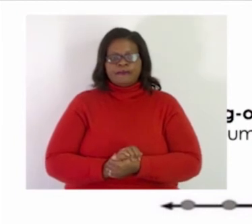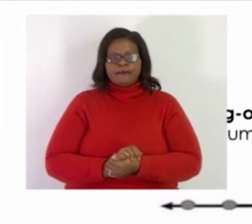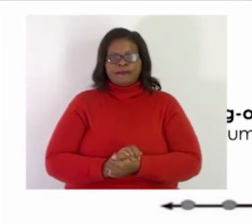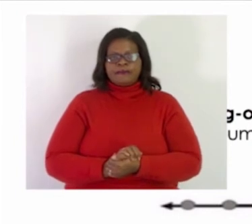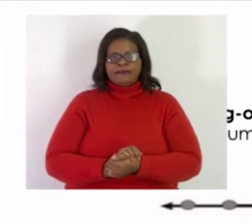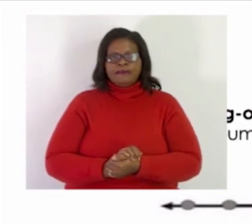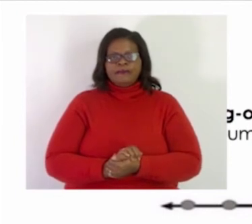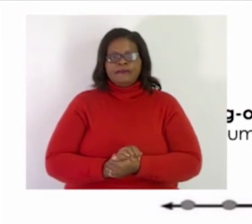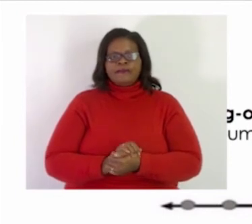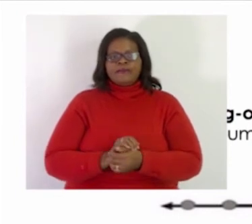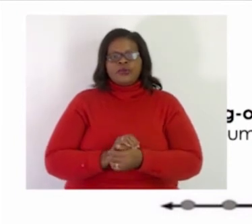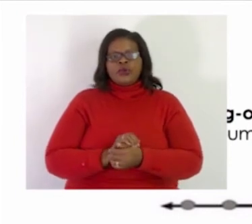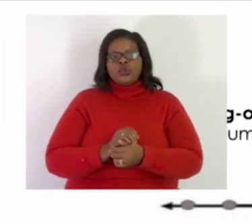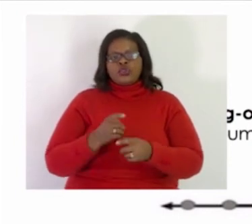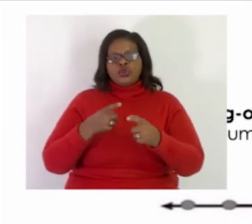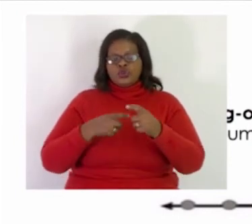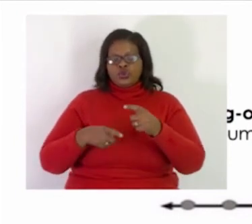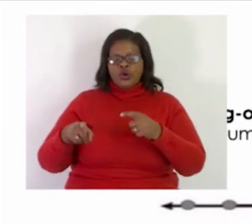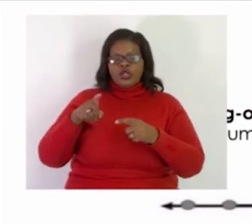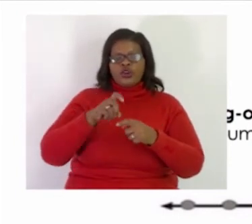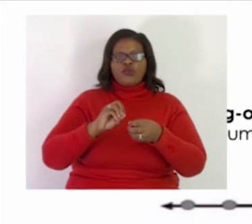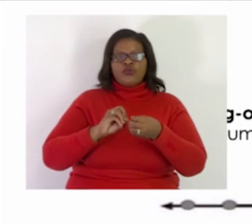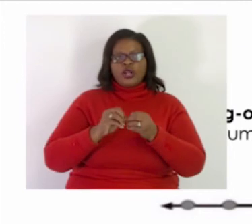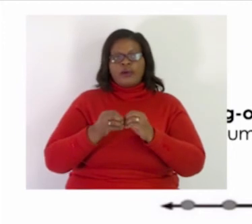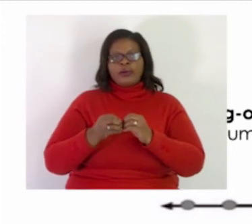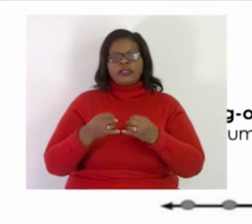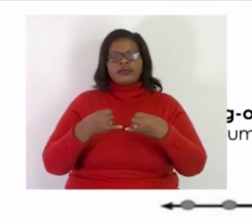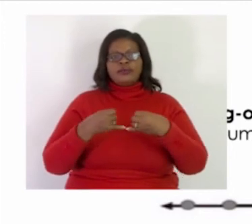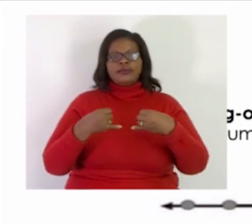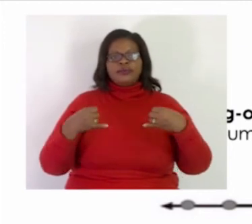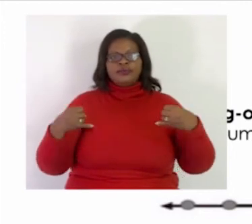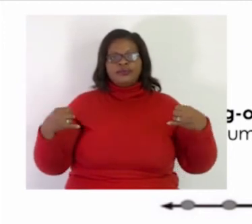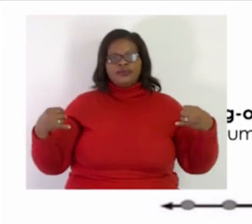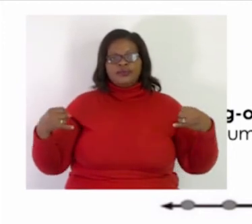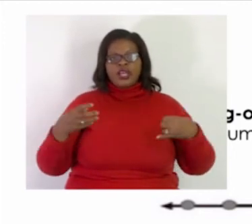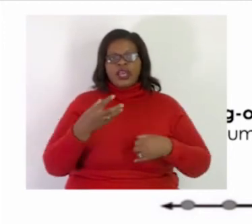Rounding of numbers. There is a number line which is